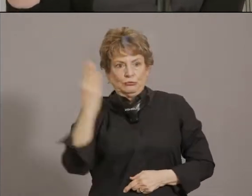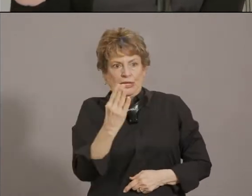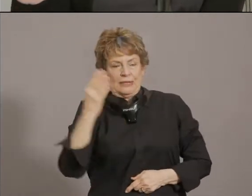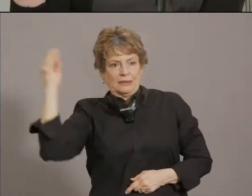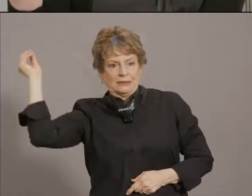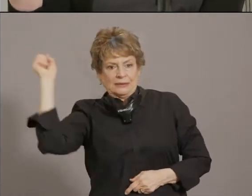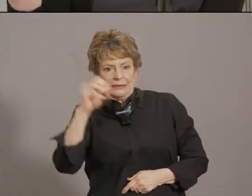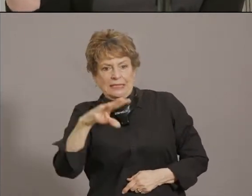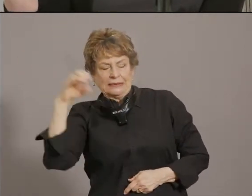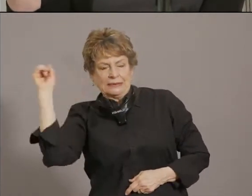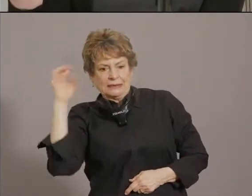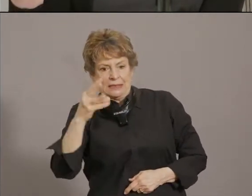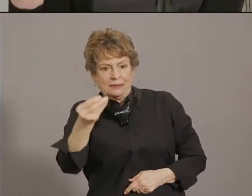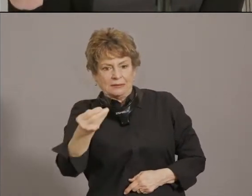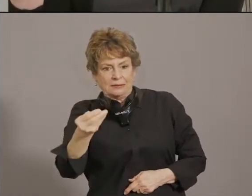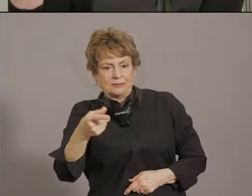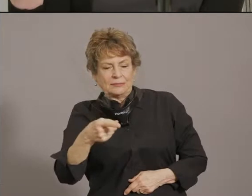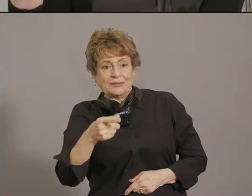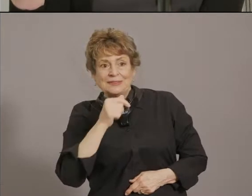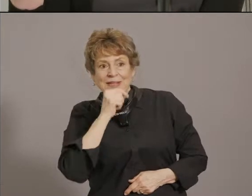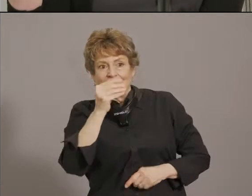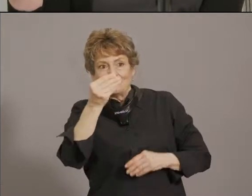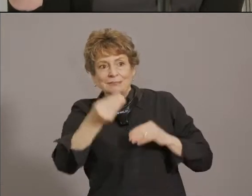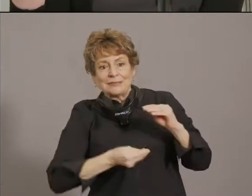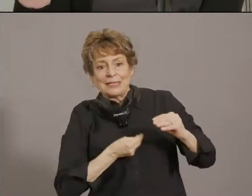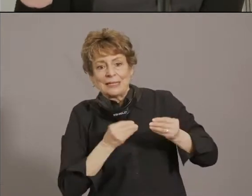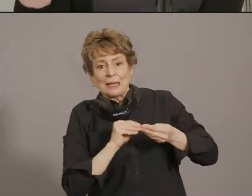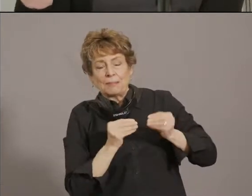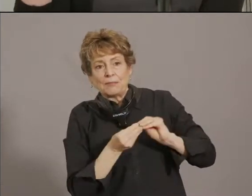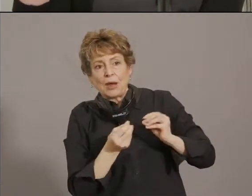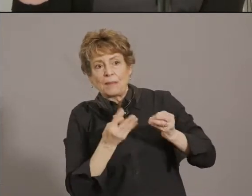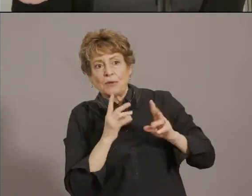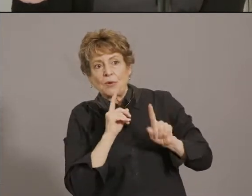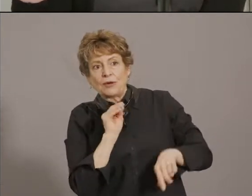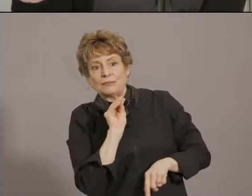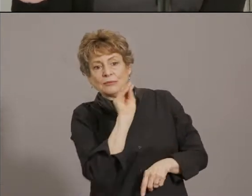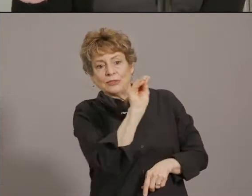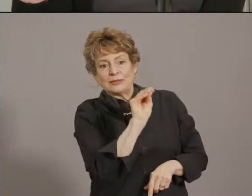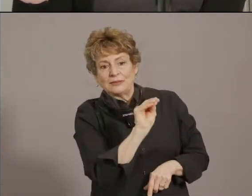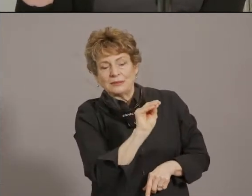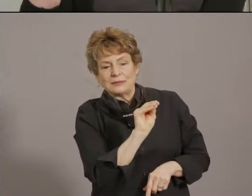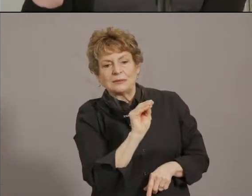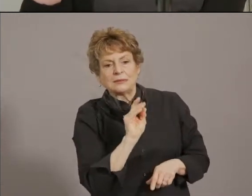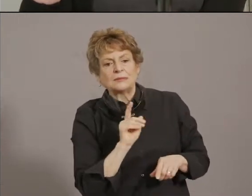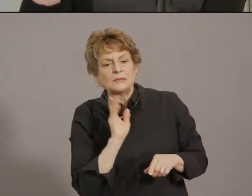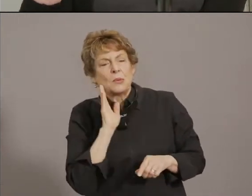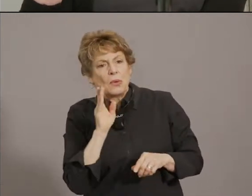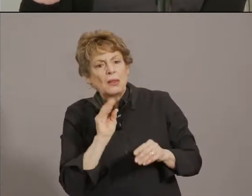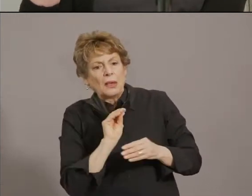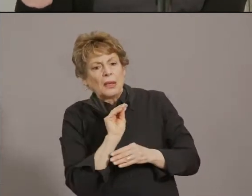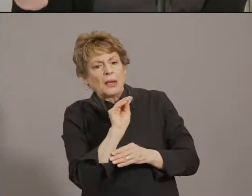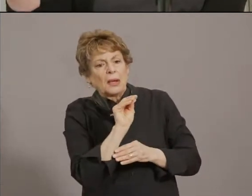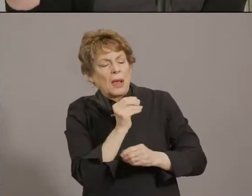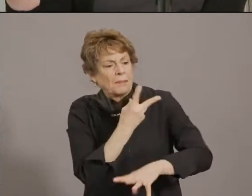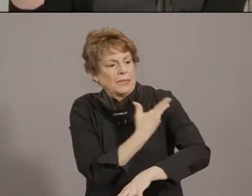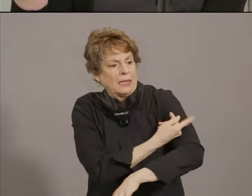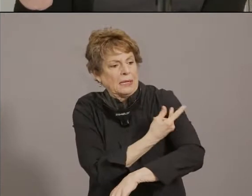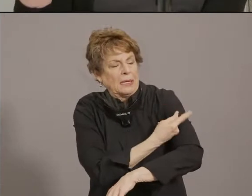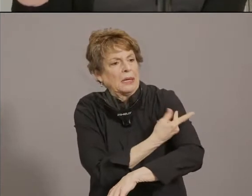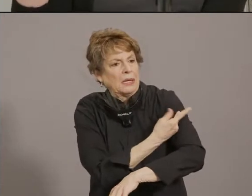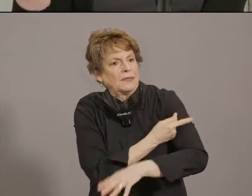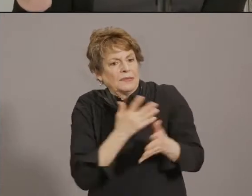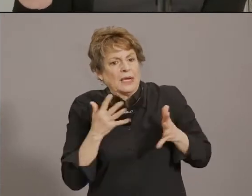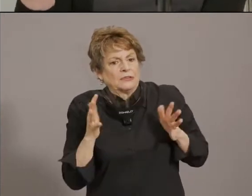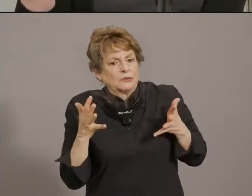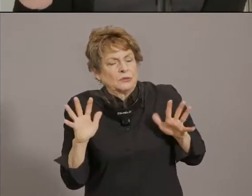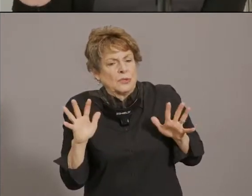ordered column, they do show up in our administered column for the most part, except for some of the federal entities. So that's why you may